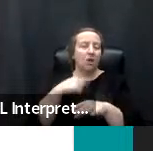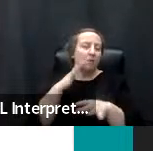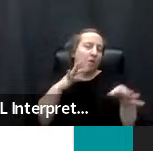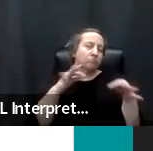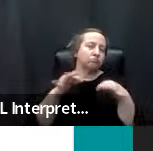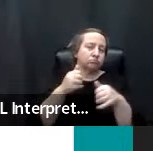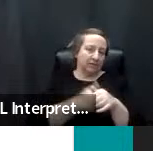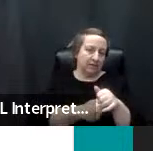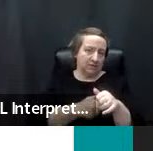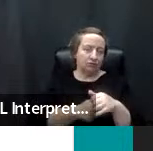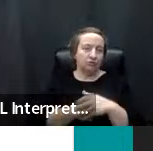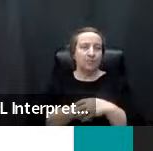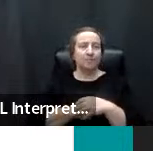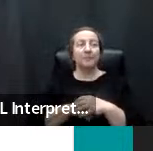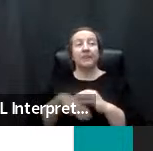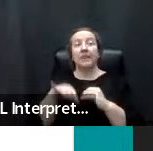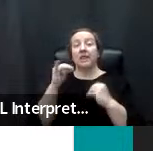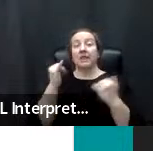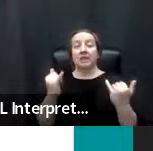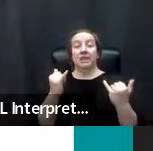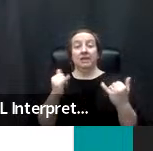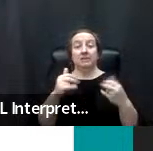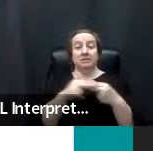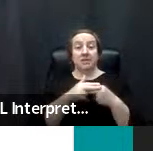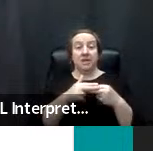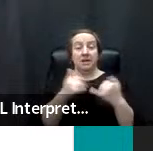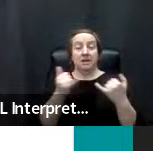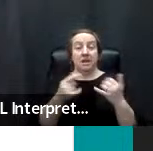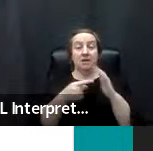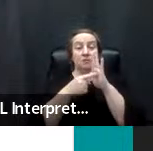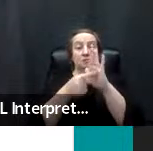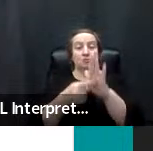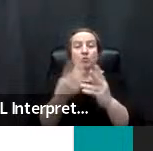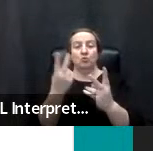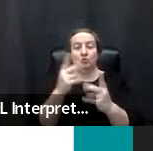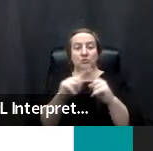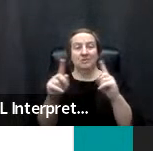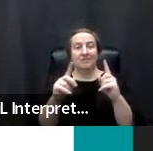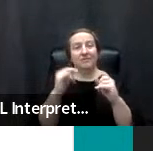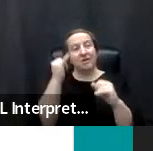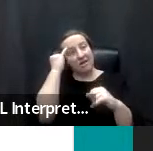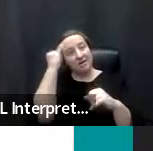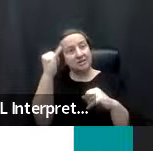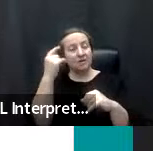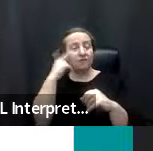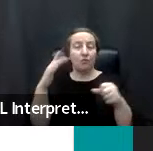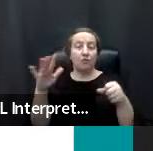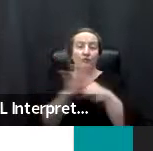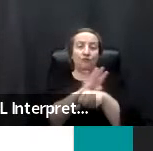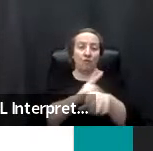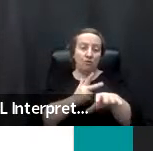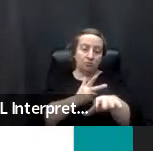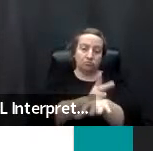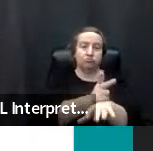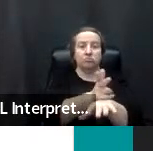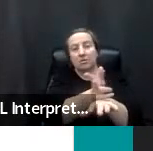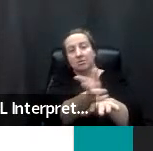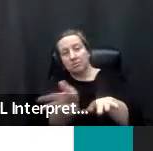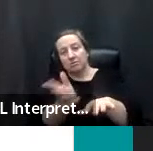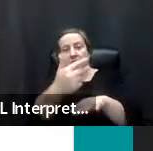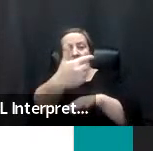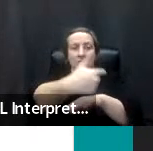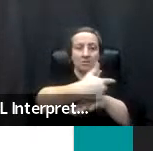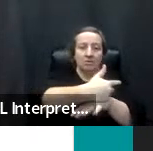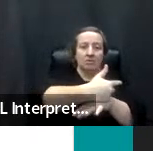those. This slide is showing 2 different versions of a full interchange. The one on